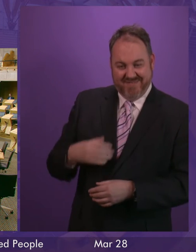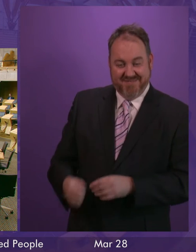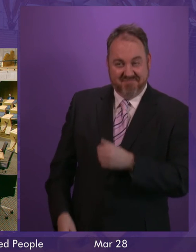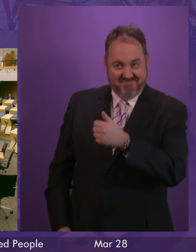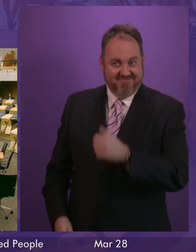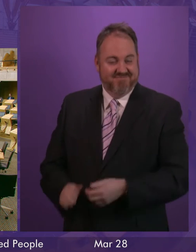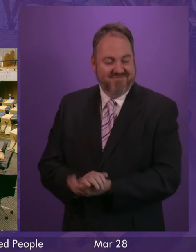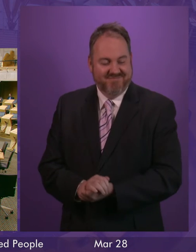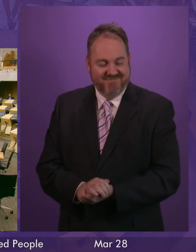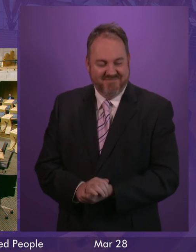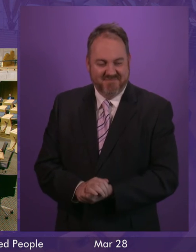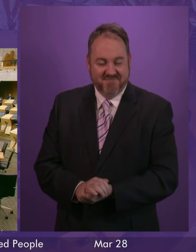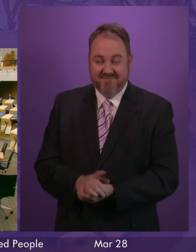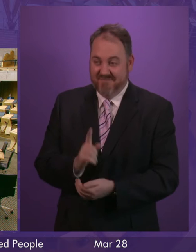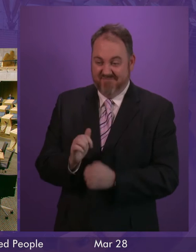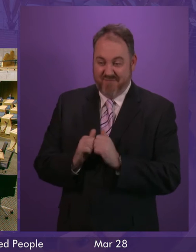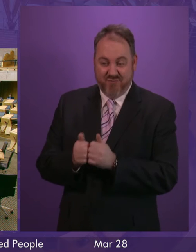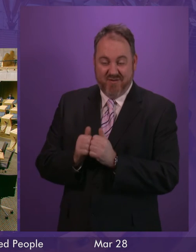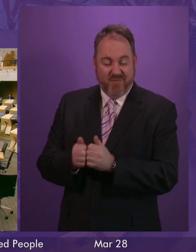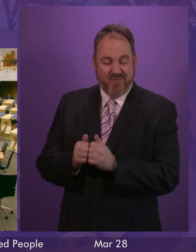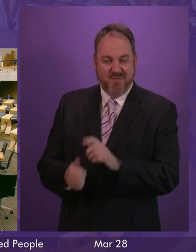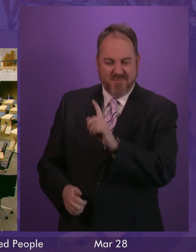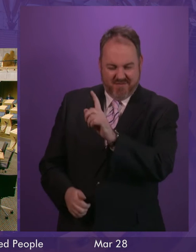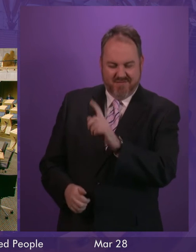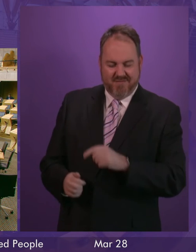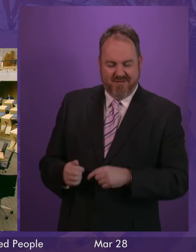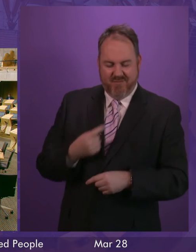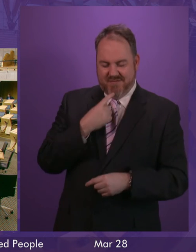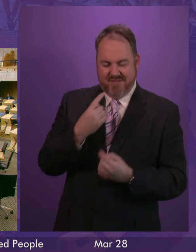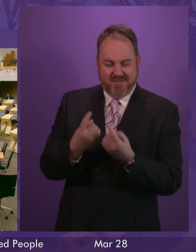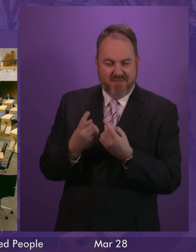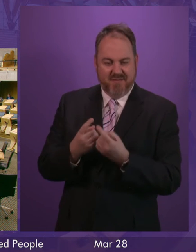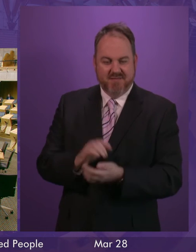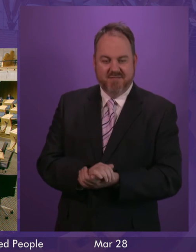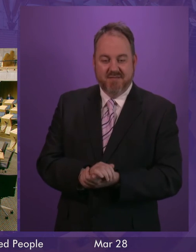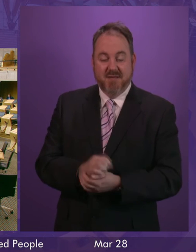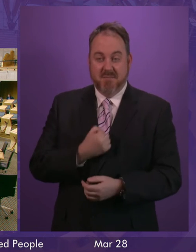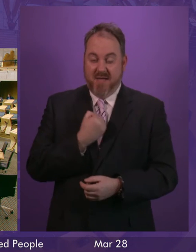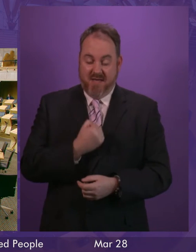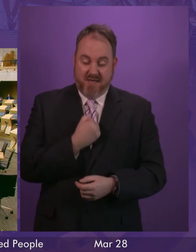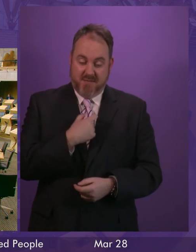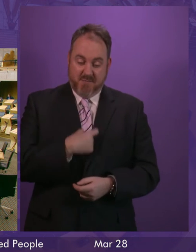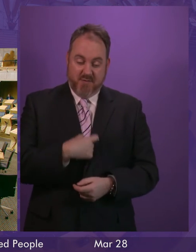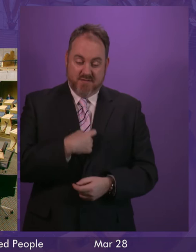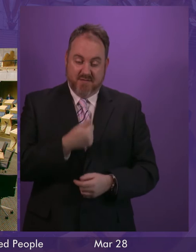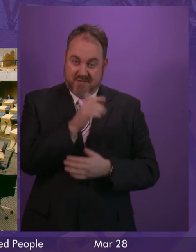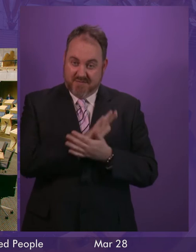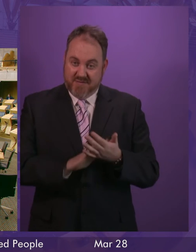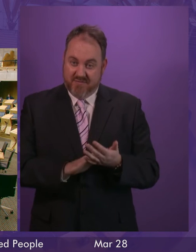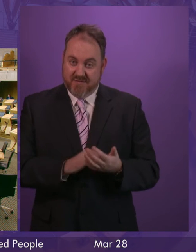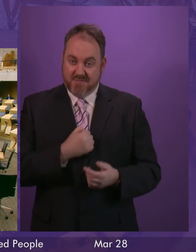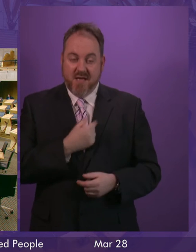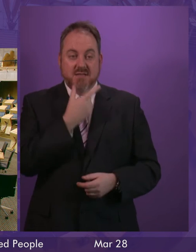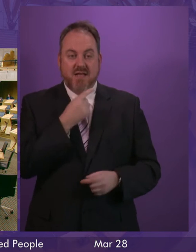hadn't. But I agree entirely with this point and I'll just come back to that. I want to relate my own personal experience. My son, for example,